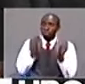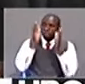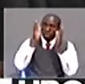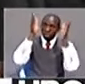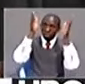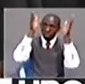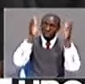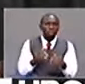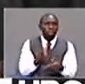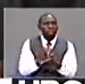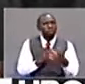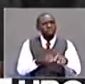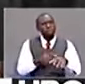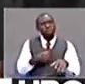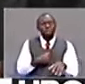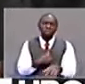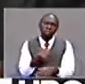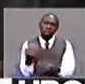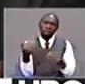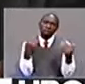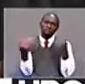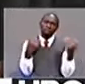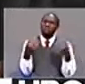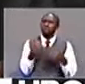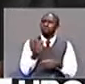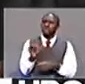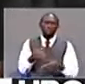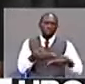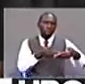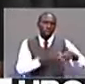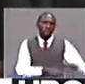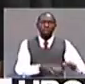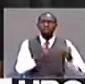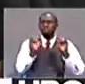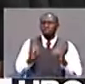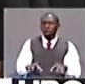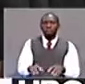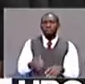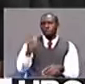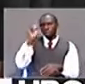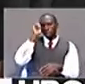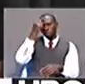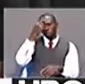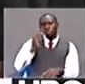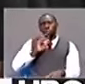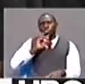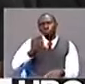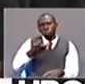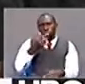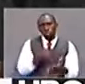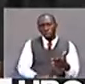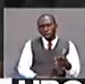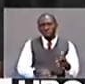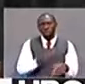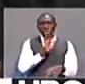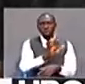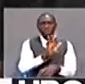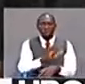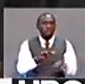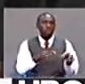Sometimes I ask myself, if he not died, what would have been government's response to his statements on